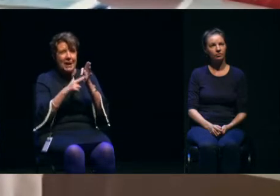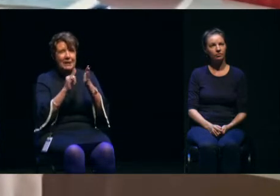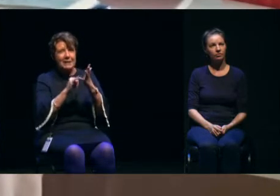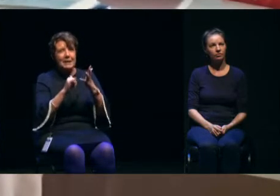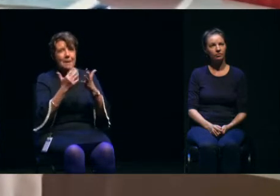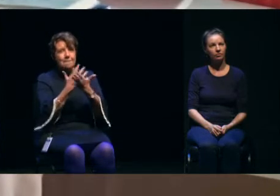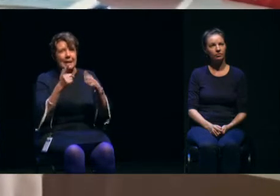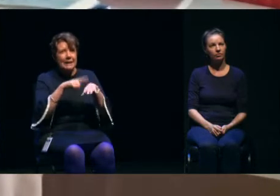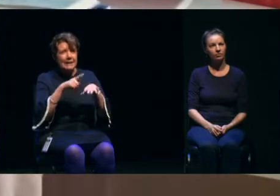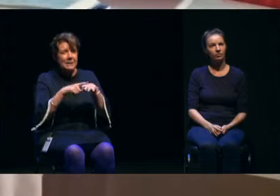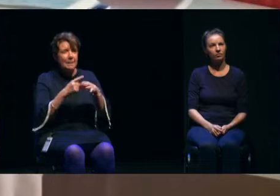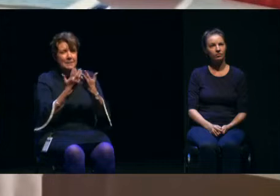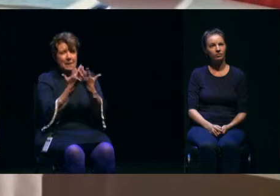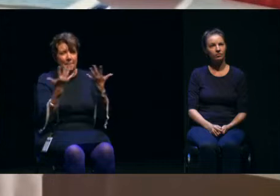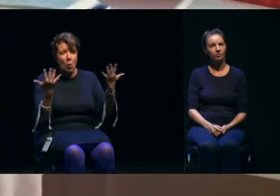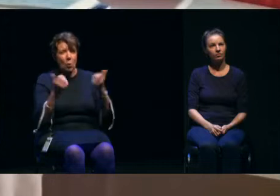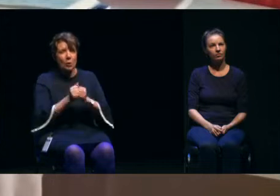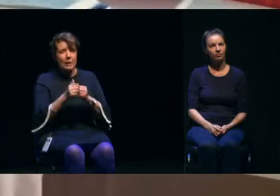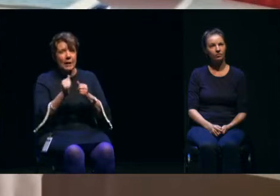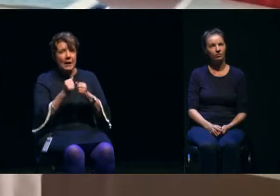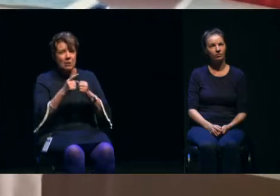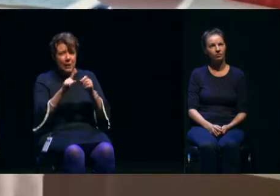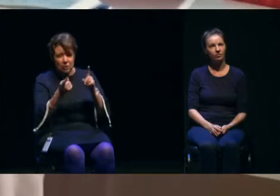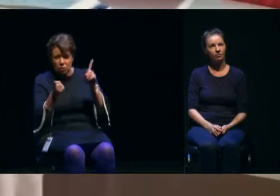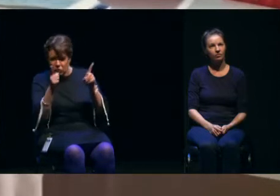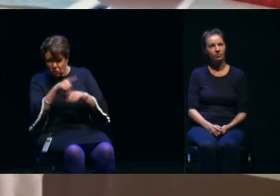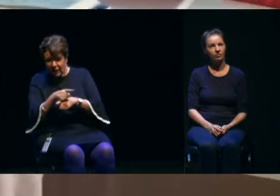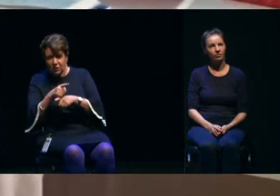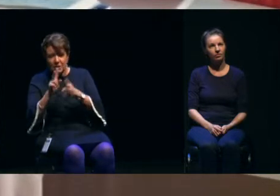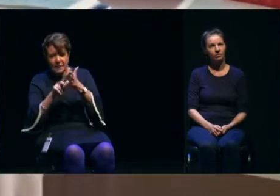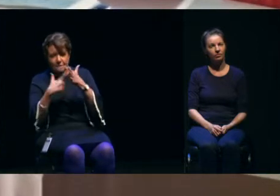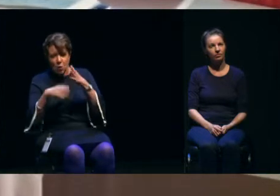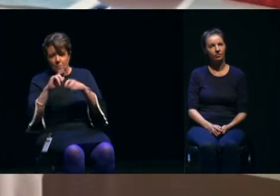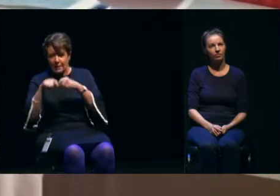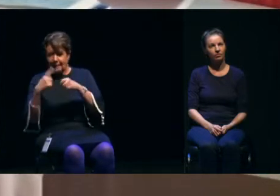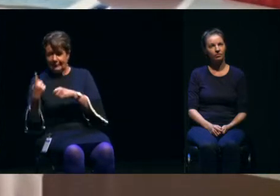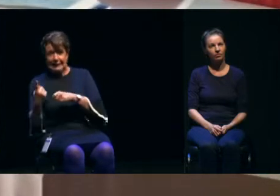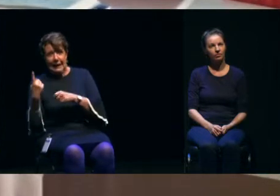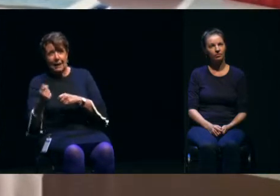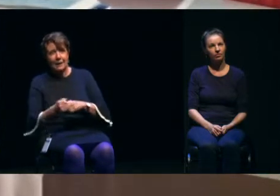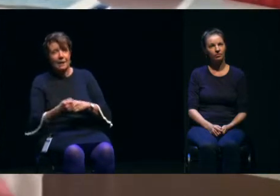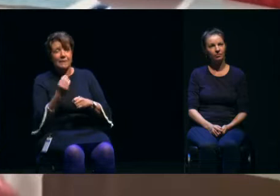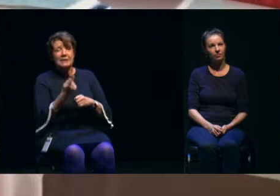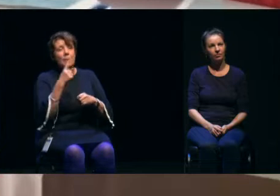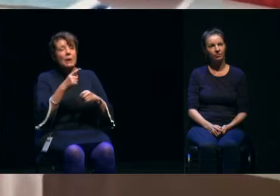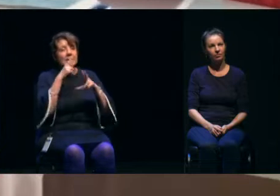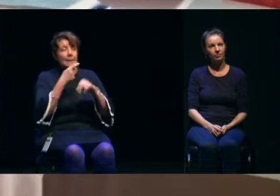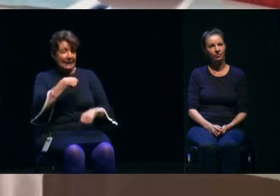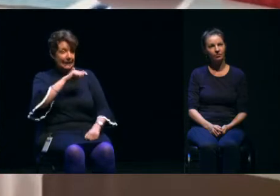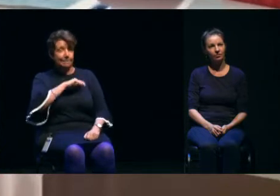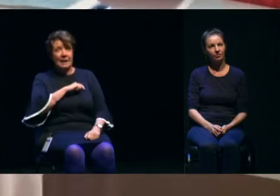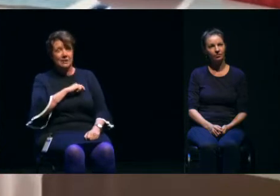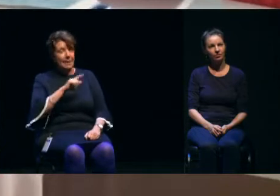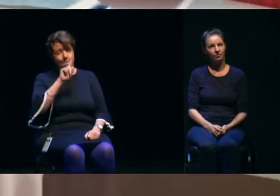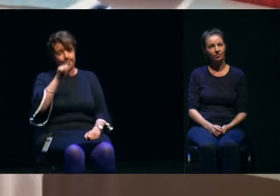the pronoun is in plural, and you have to conjugate the verb in singular. For someone who speaks Spanish, that's